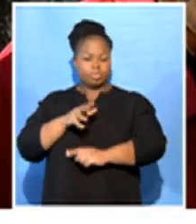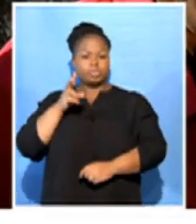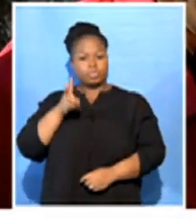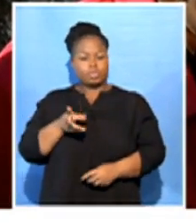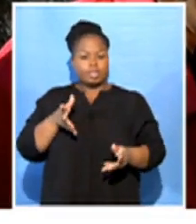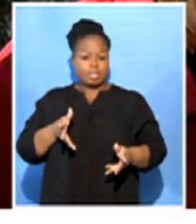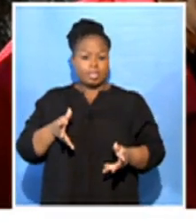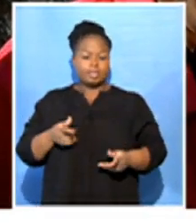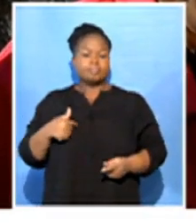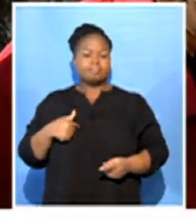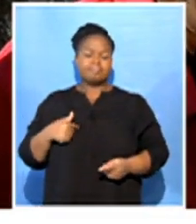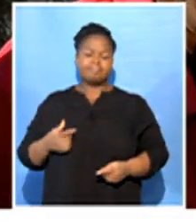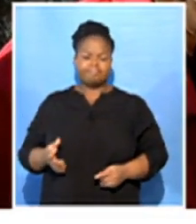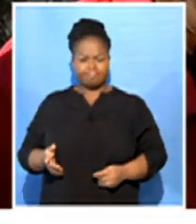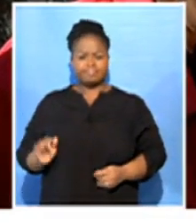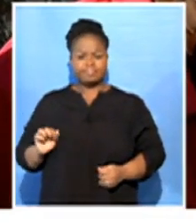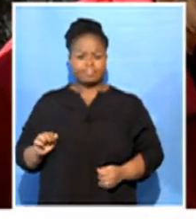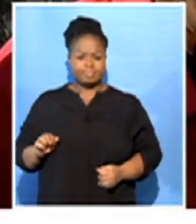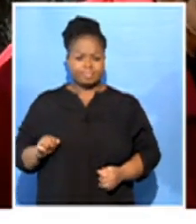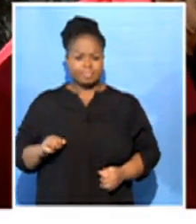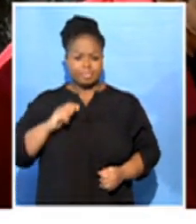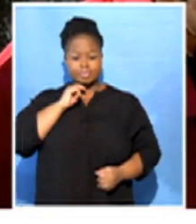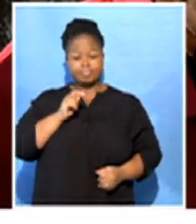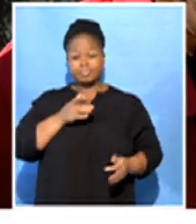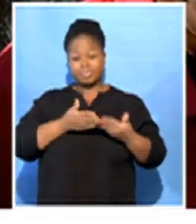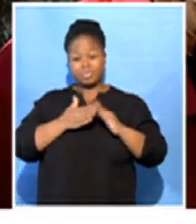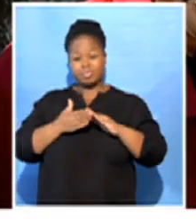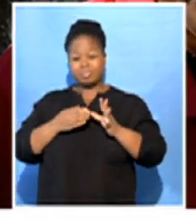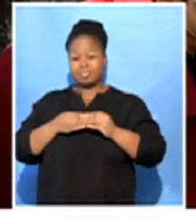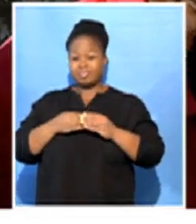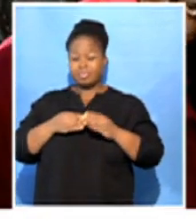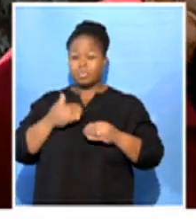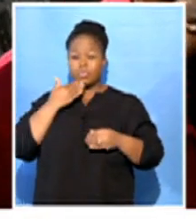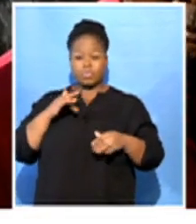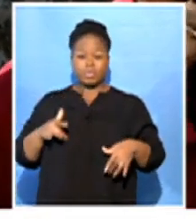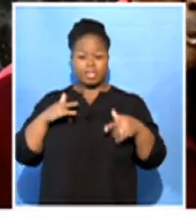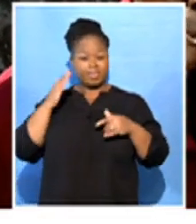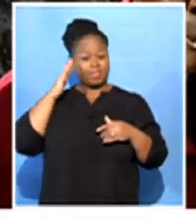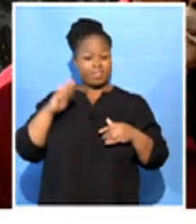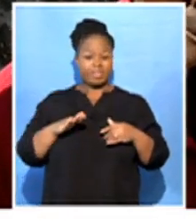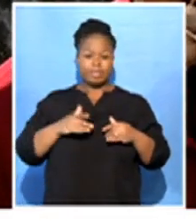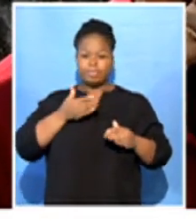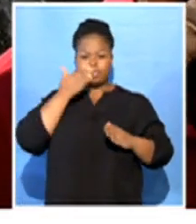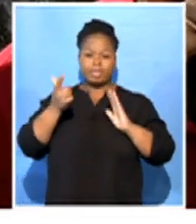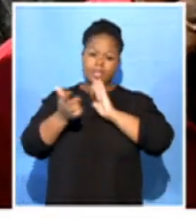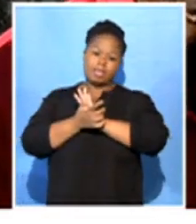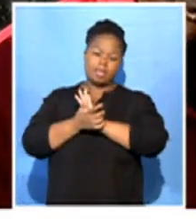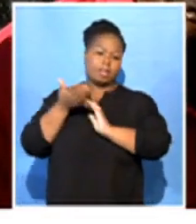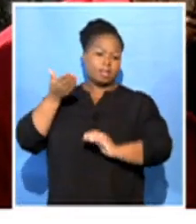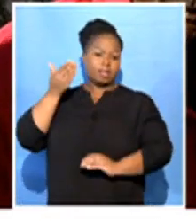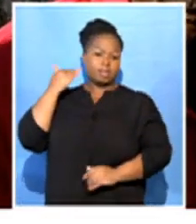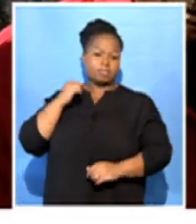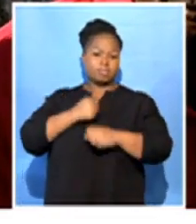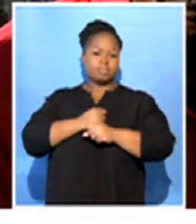situation here. I must say, Desiree, that residents here occupied these houses illegally back